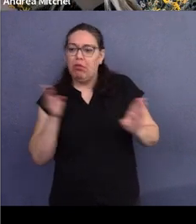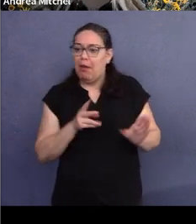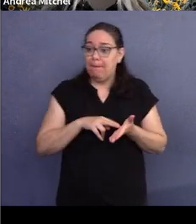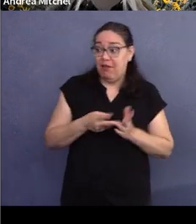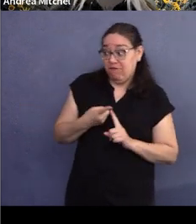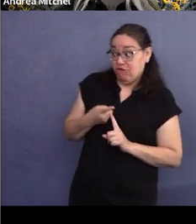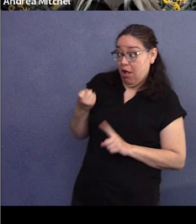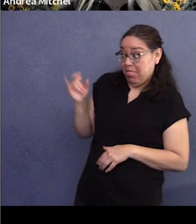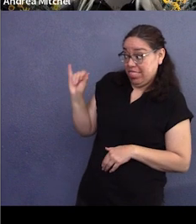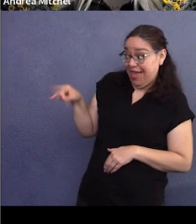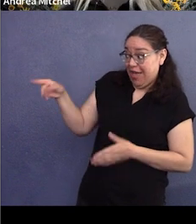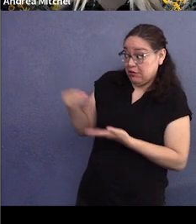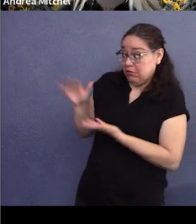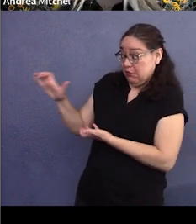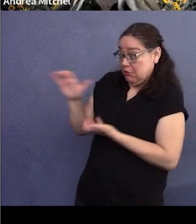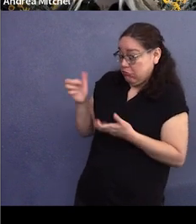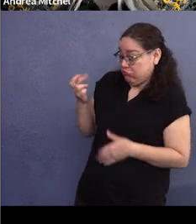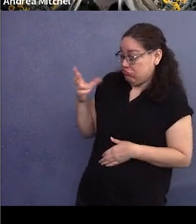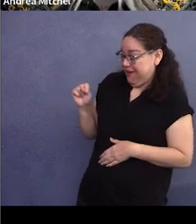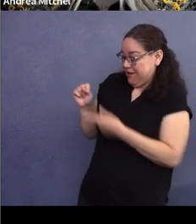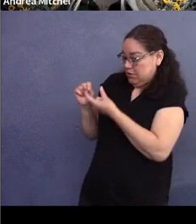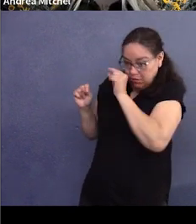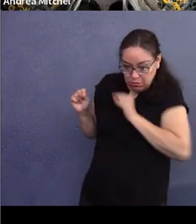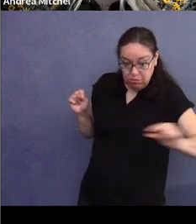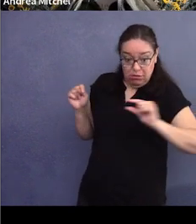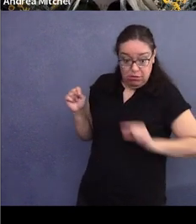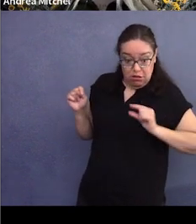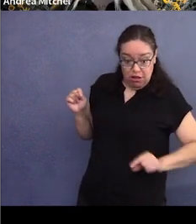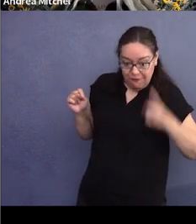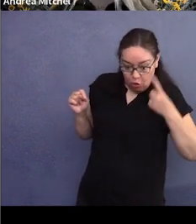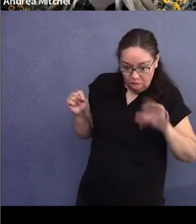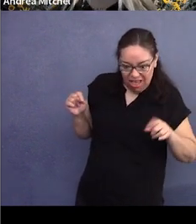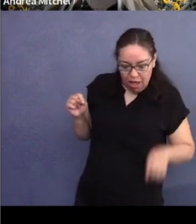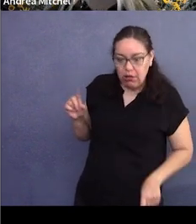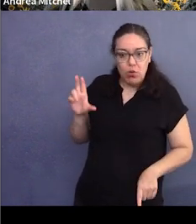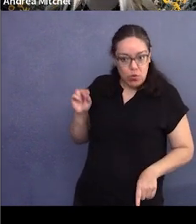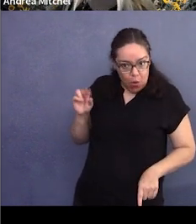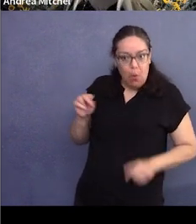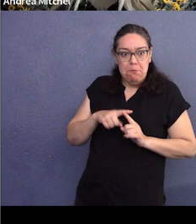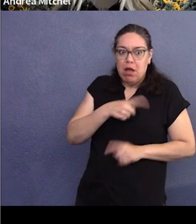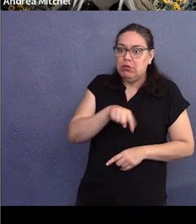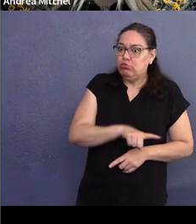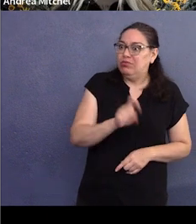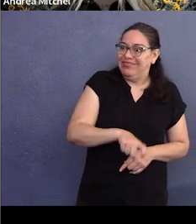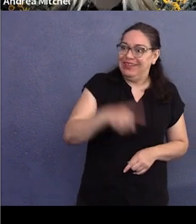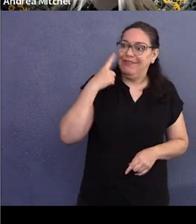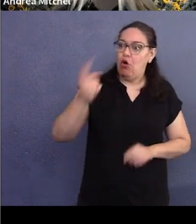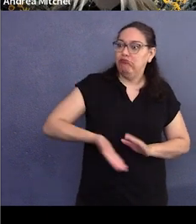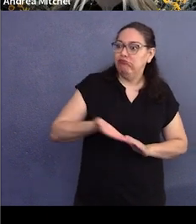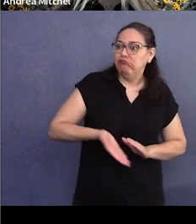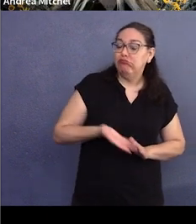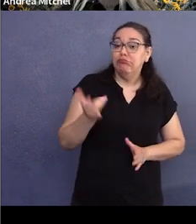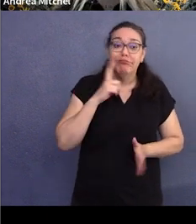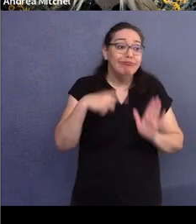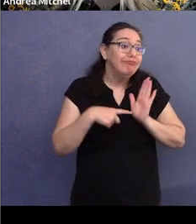grant, but you need to pay for to operate your organization. Things such as electricity, water,